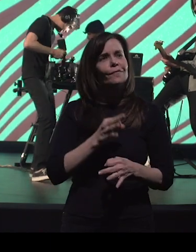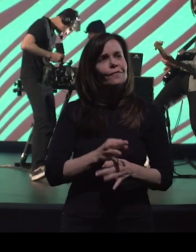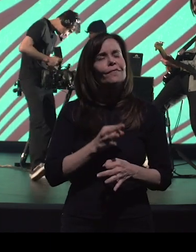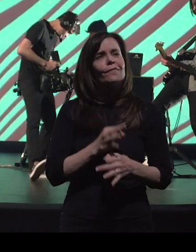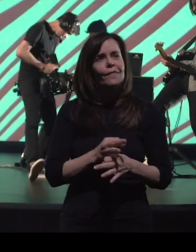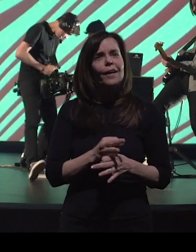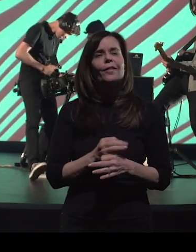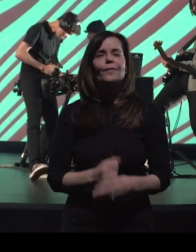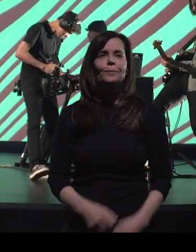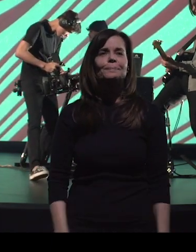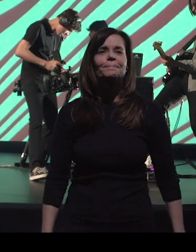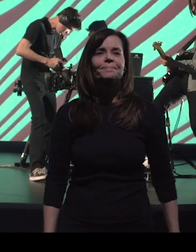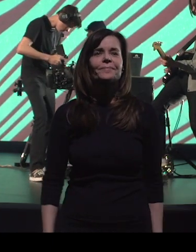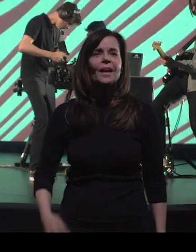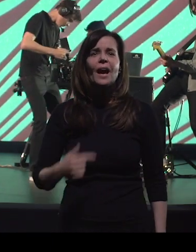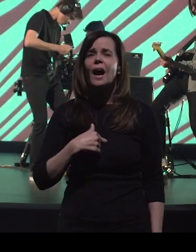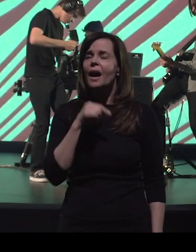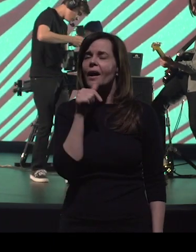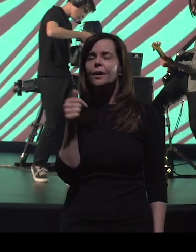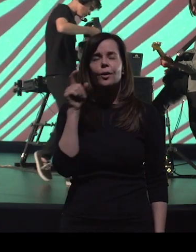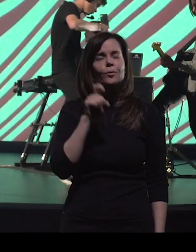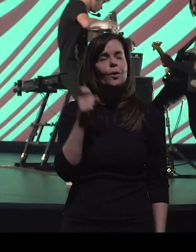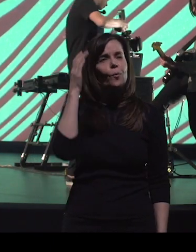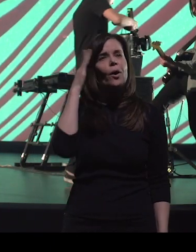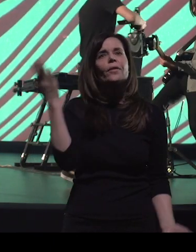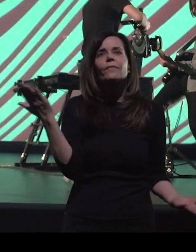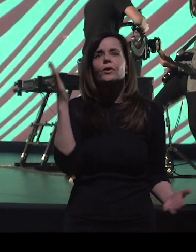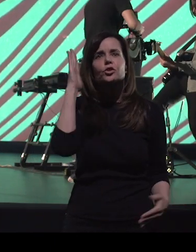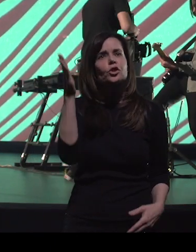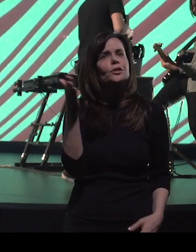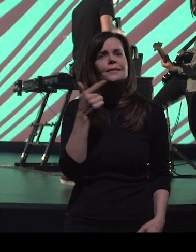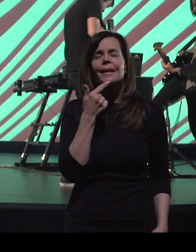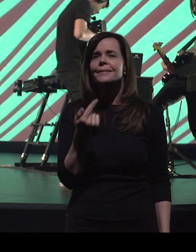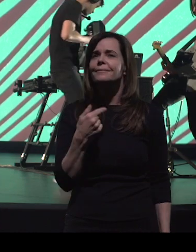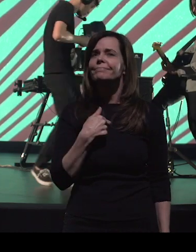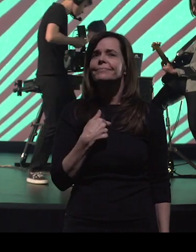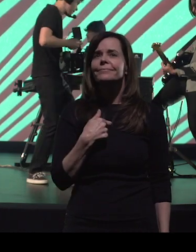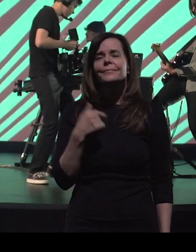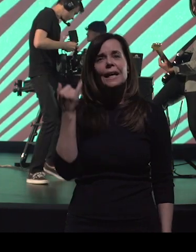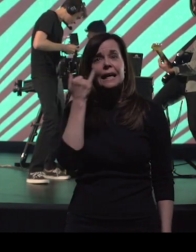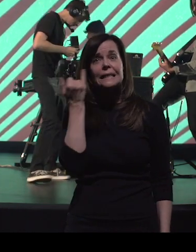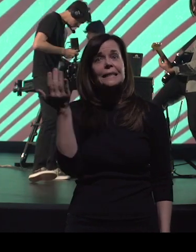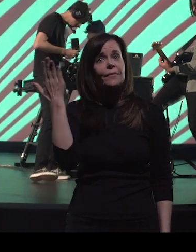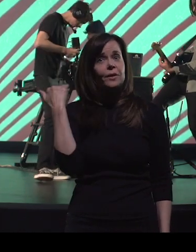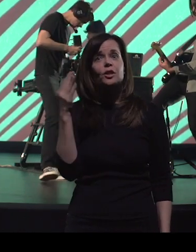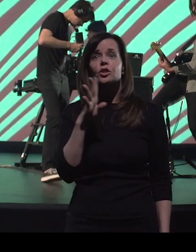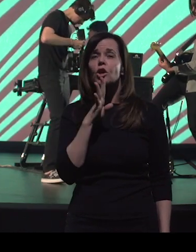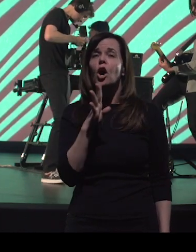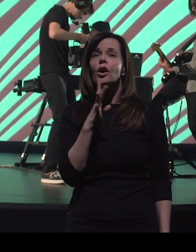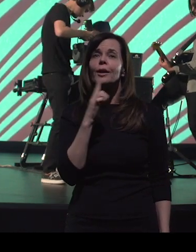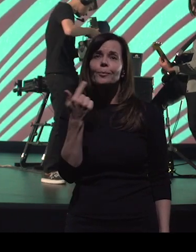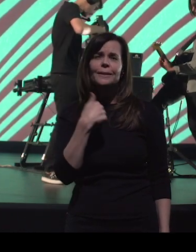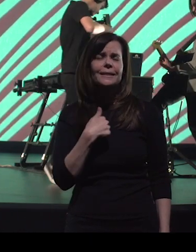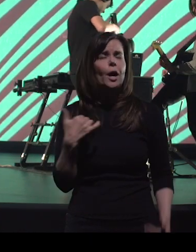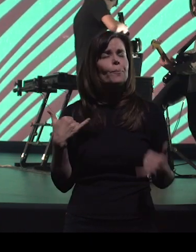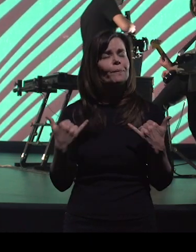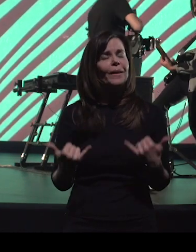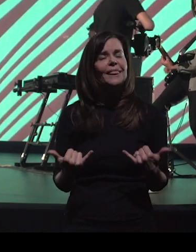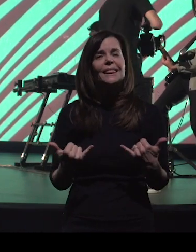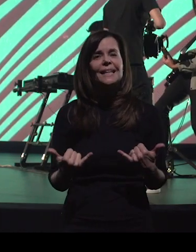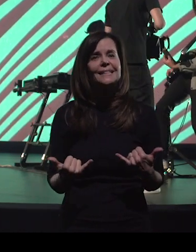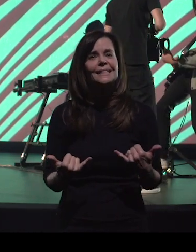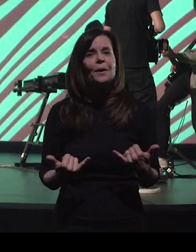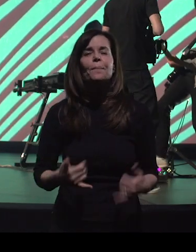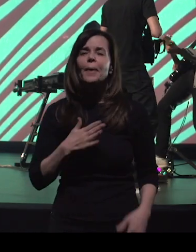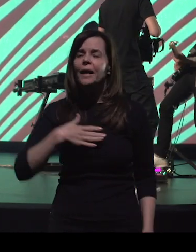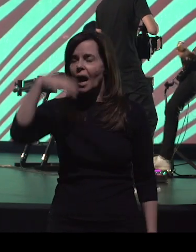trust. I don't need to know what the future says, 'cause if the past could talk, he would tell me